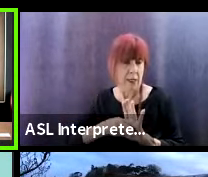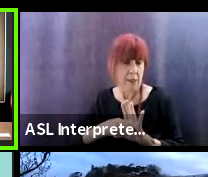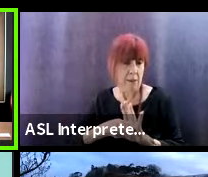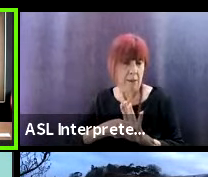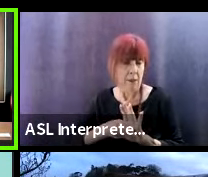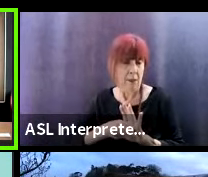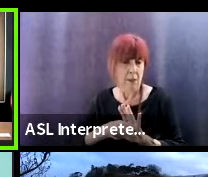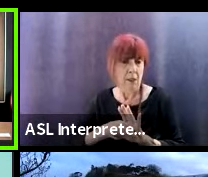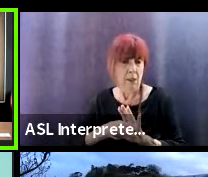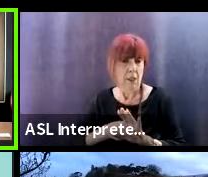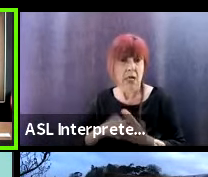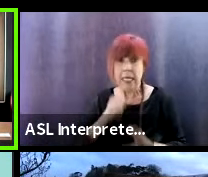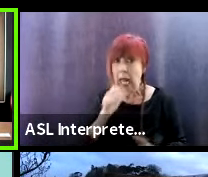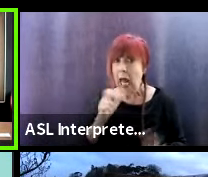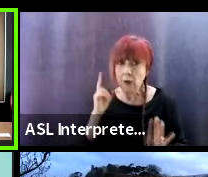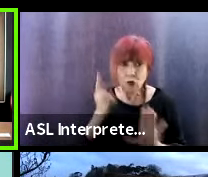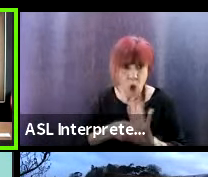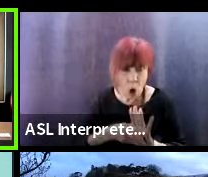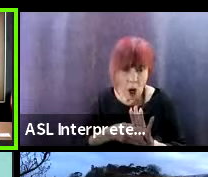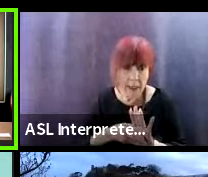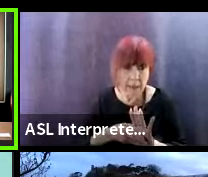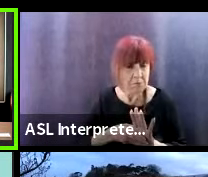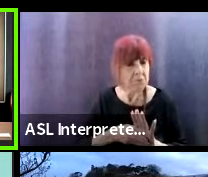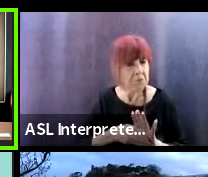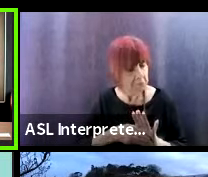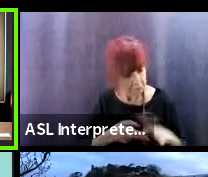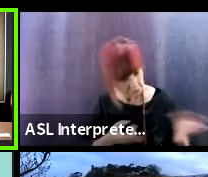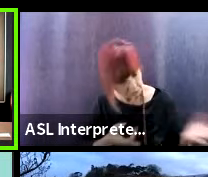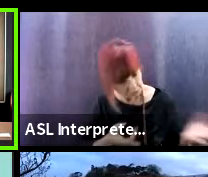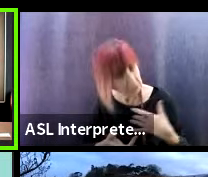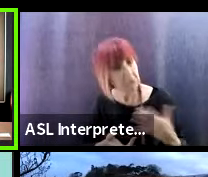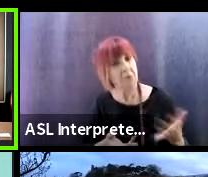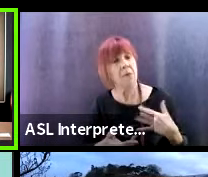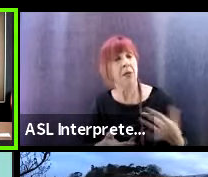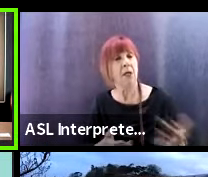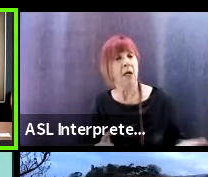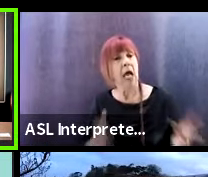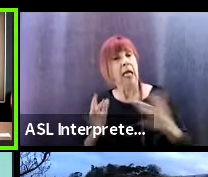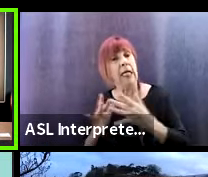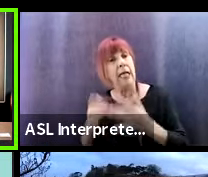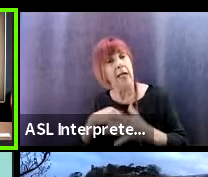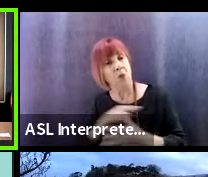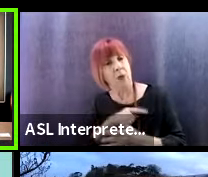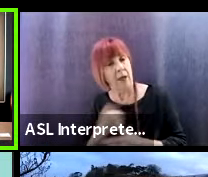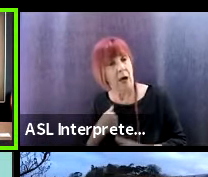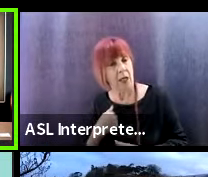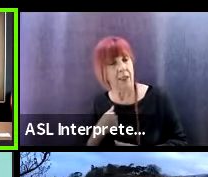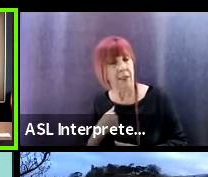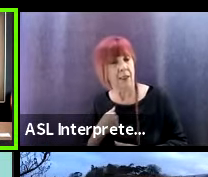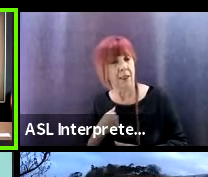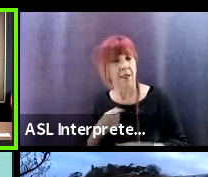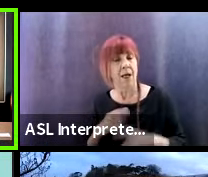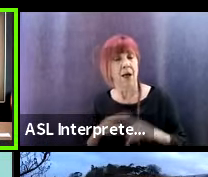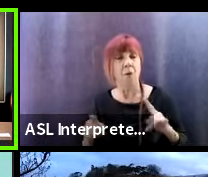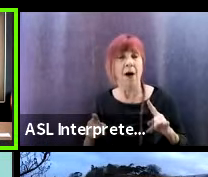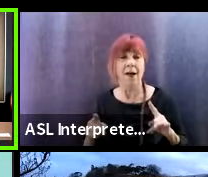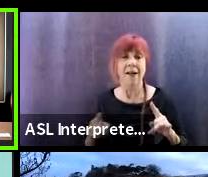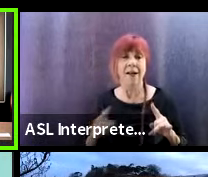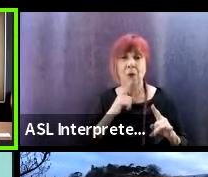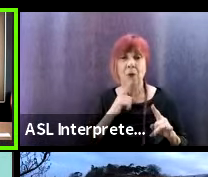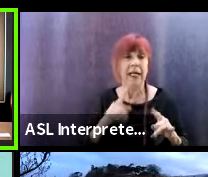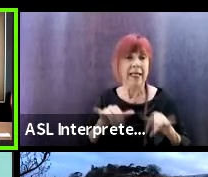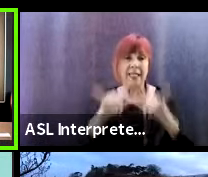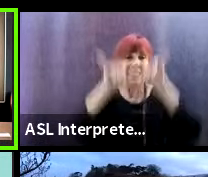Clinic, you can reach out to us and we can see what other support we can provide, but the whole system is interconnected in the back